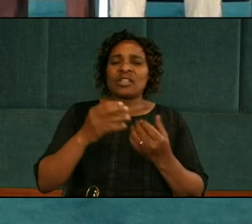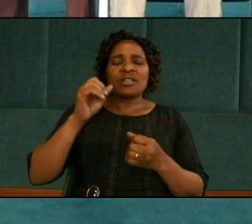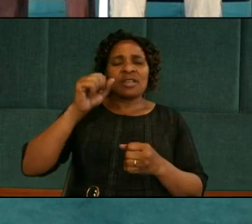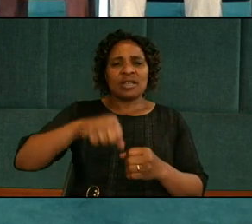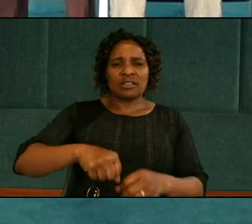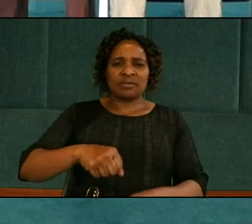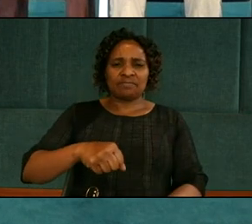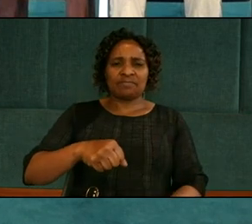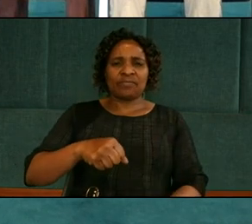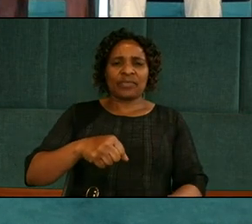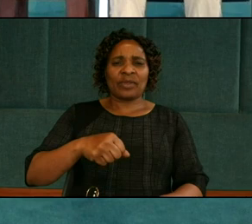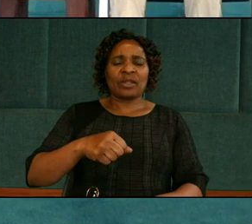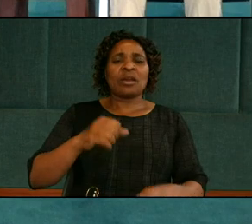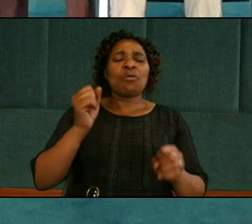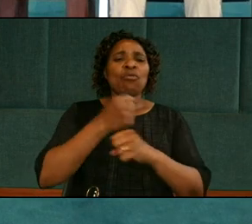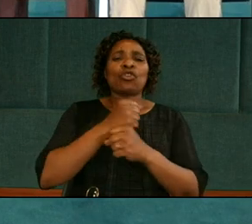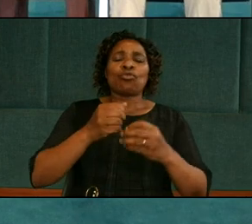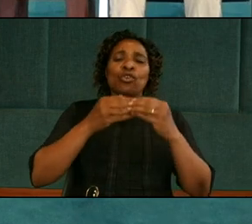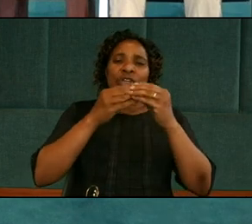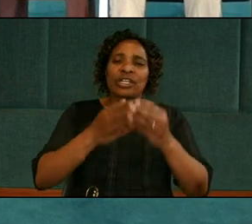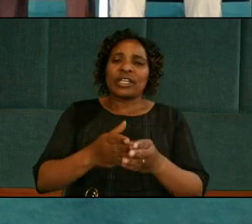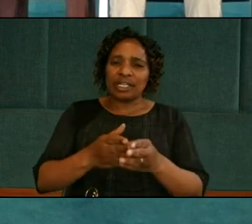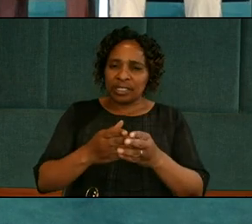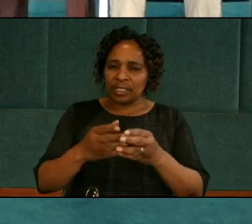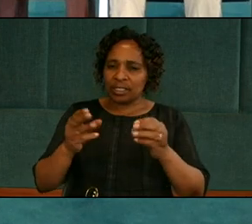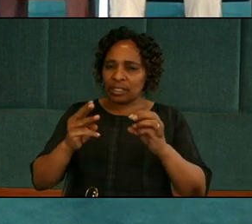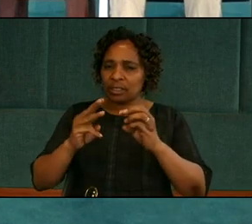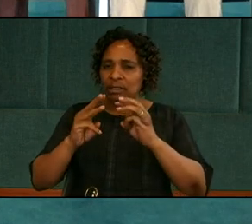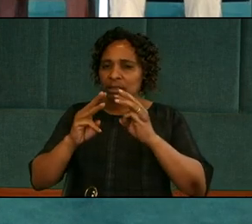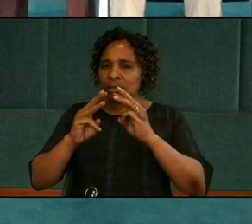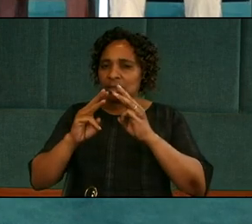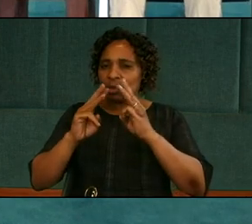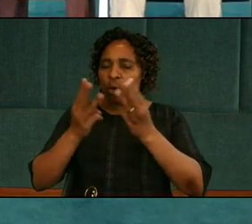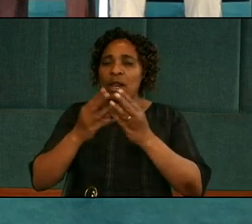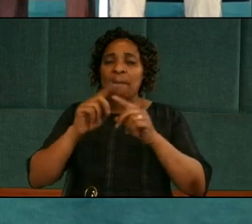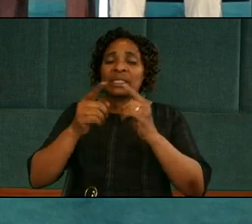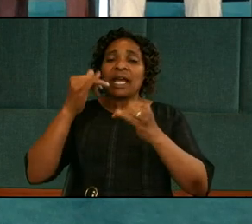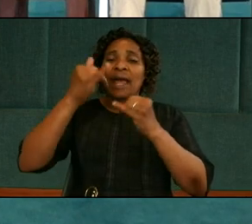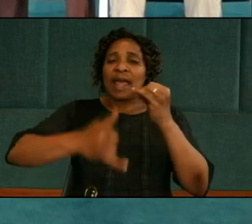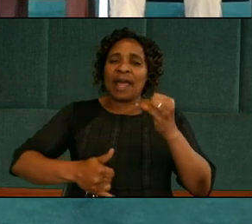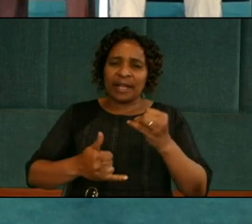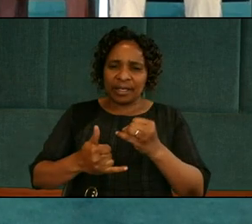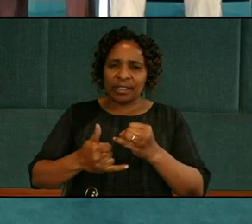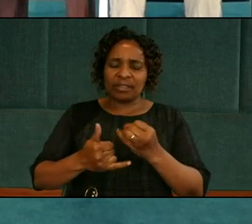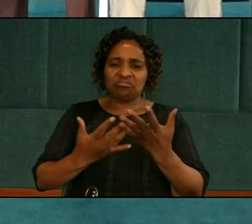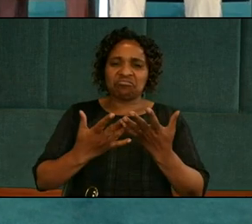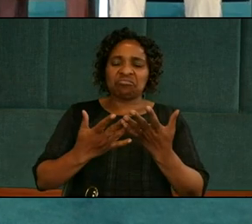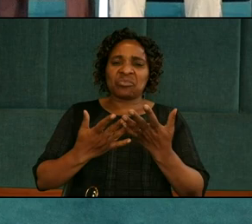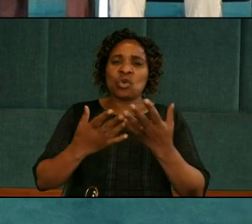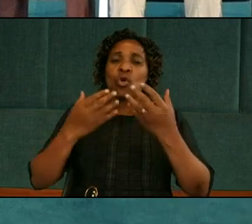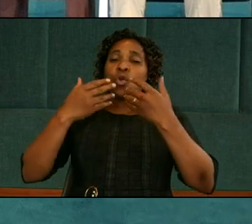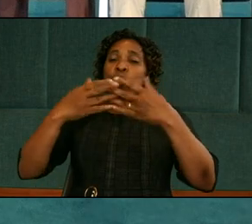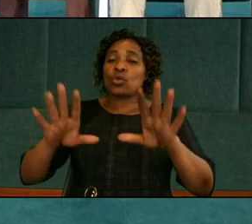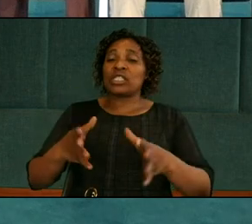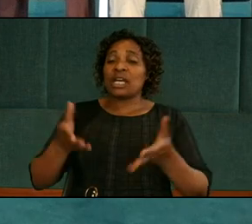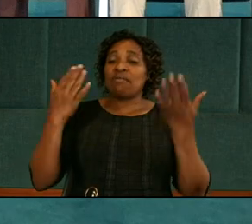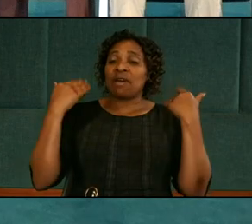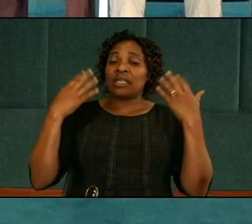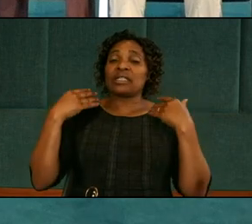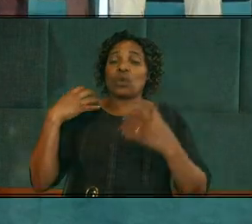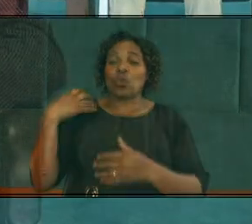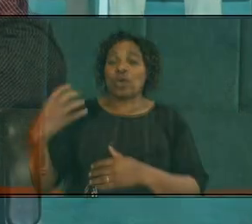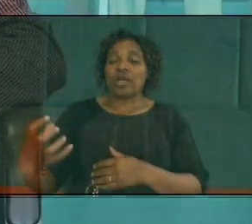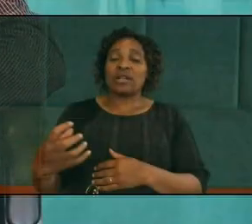yes, they can lead to worldly wealth, and as you've put it, might end up losing the eternal wealth. And